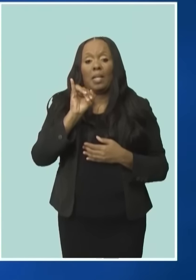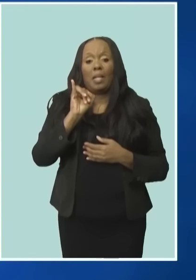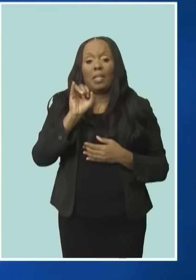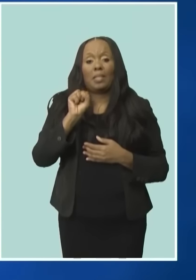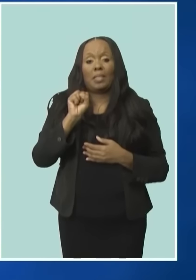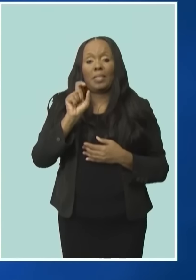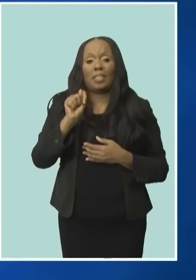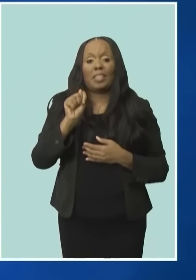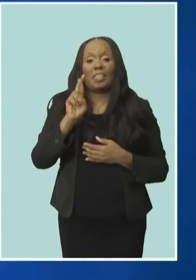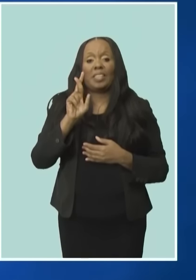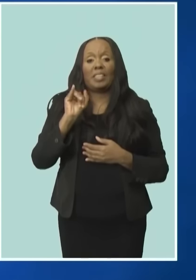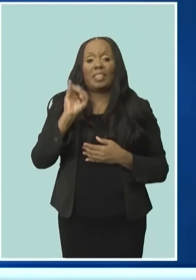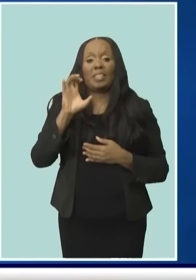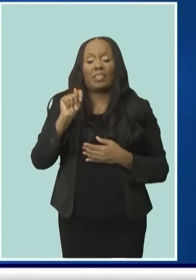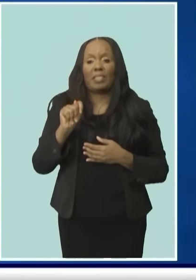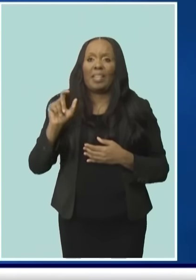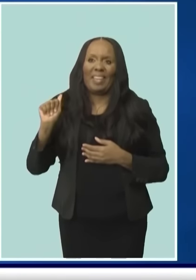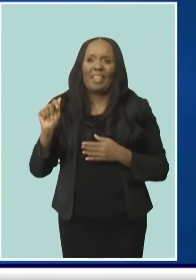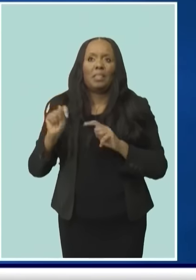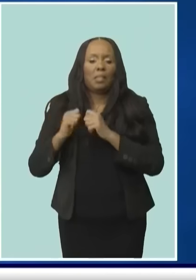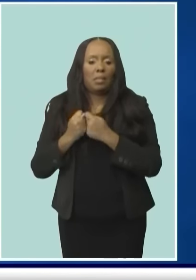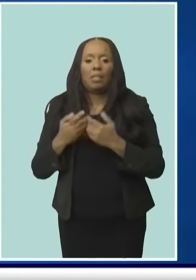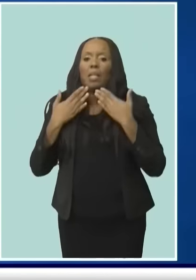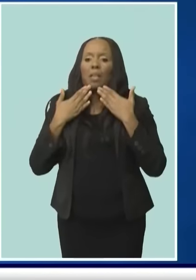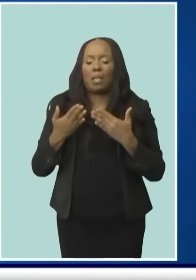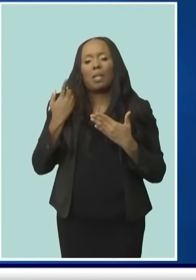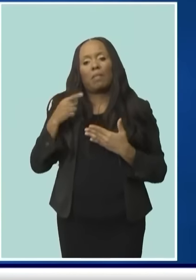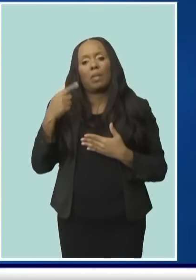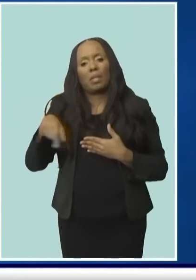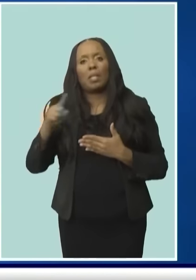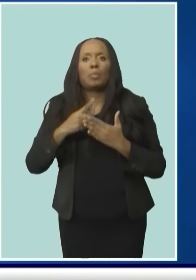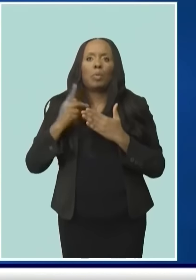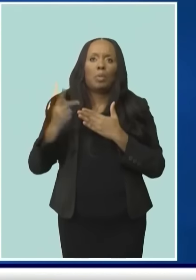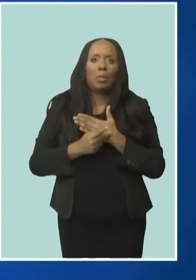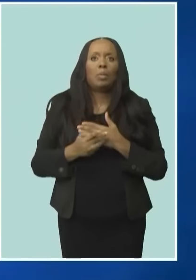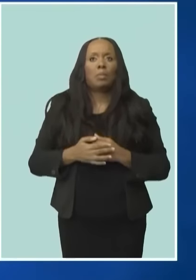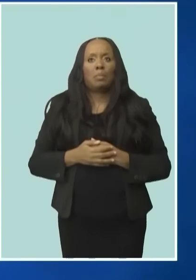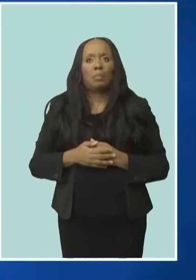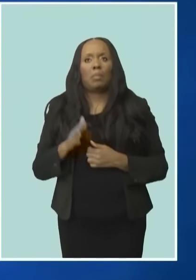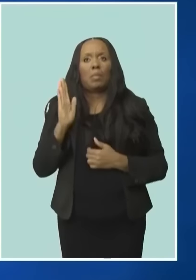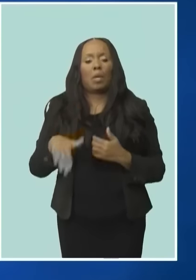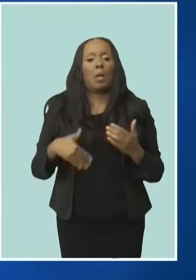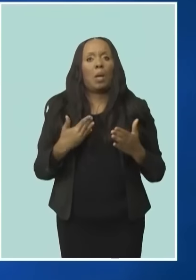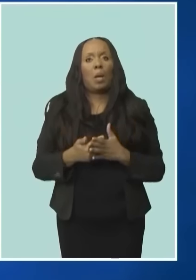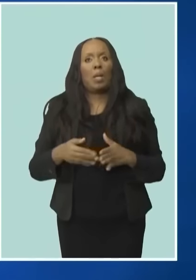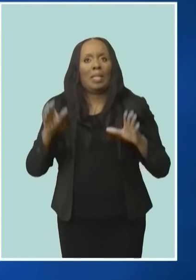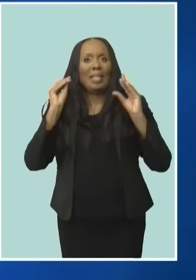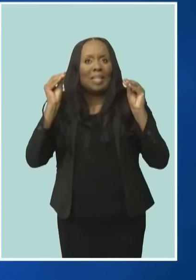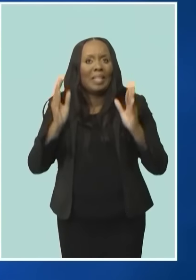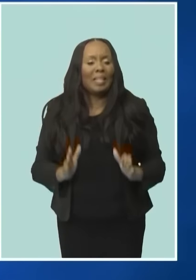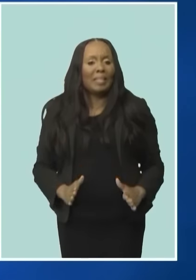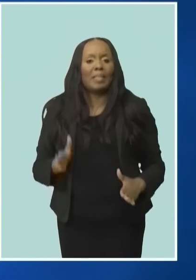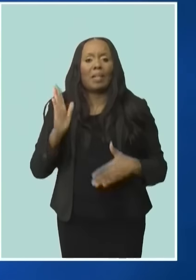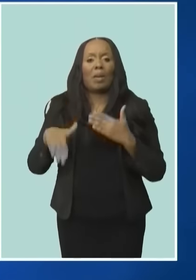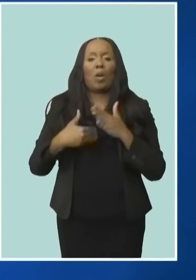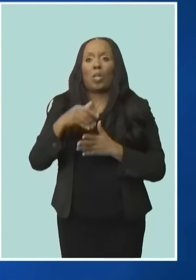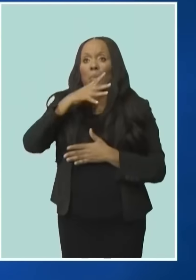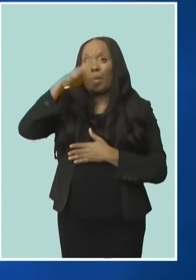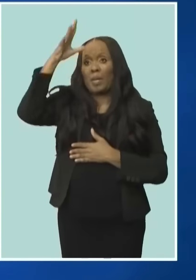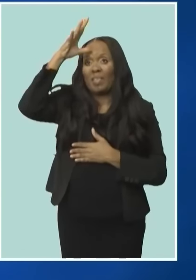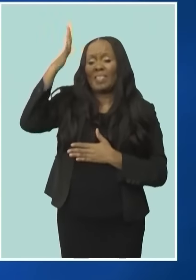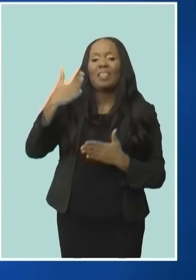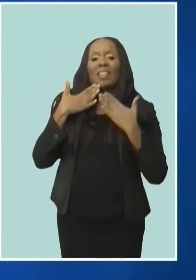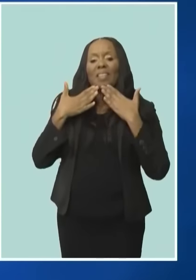platform that nurtures and showcases young minds. And to the educators and parents, thank you